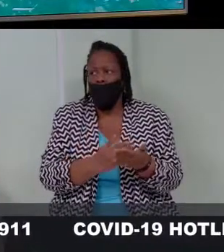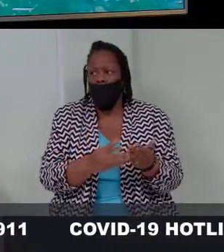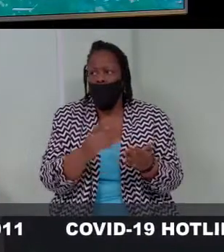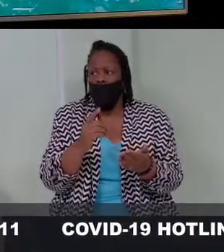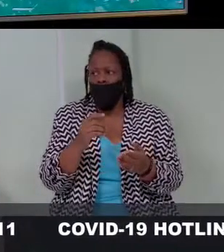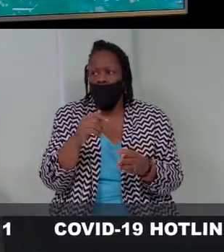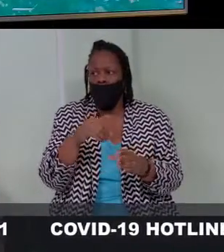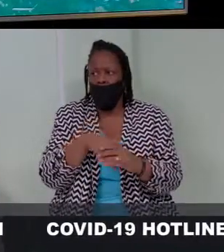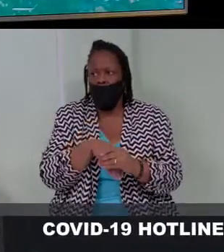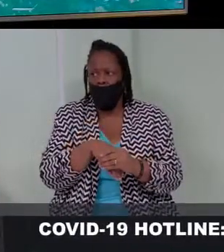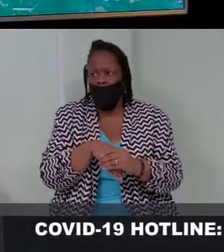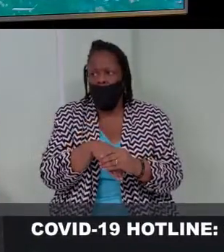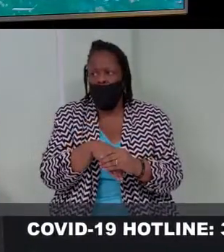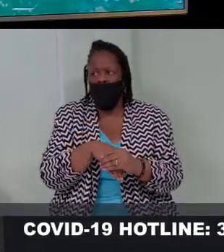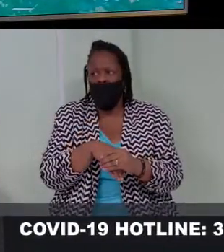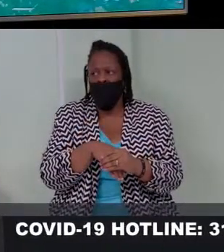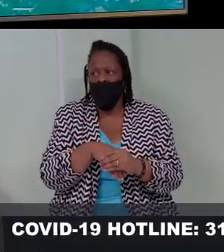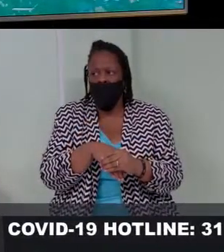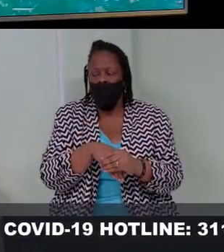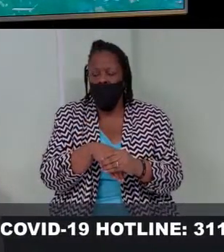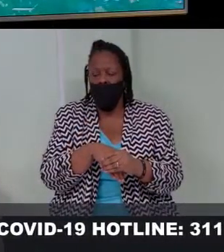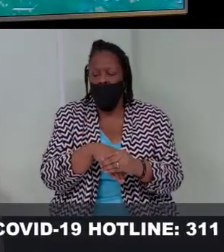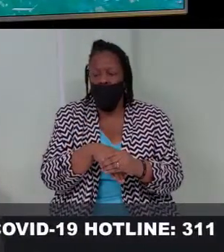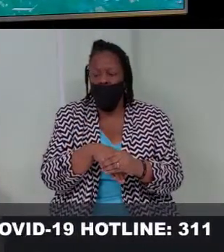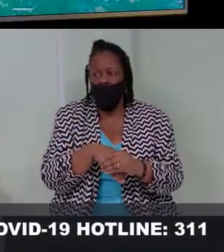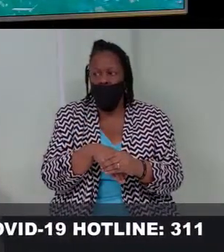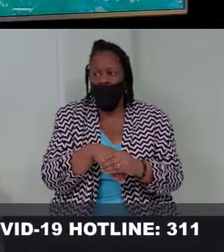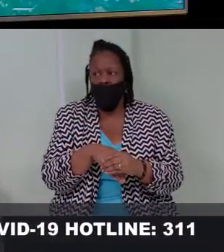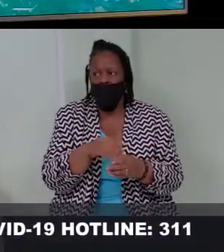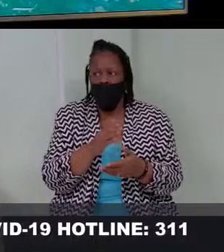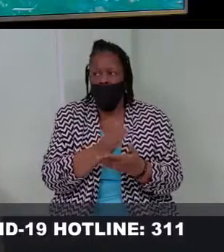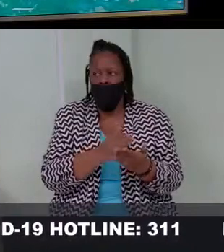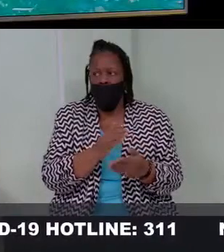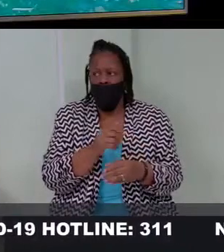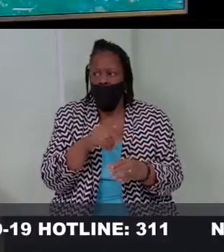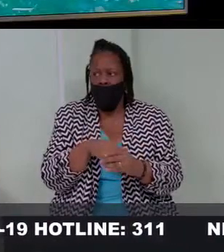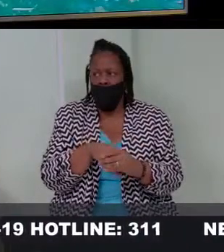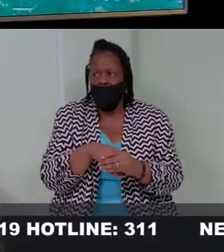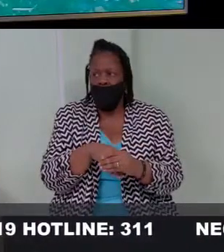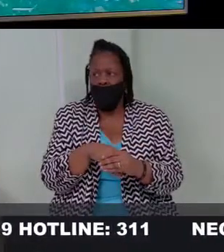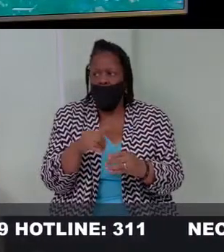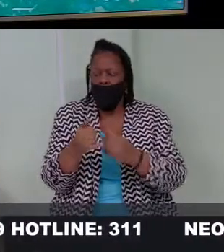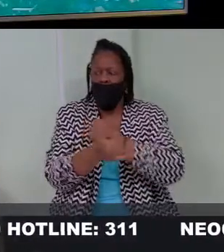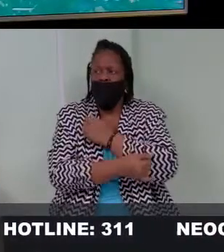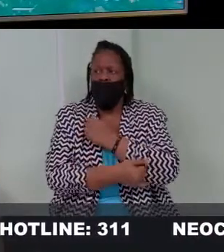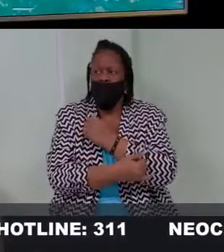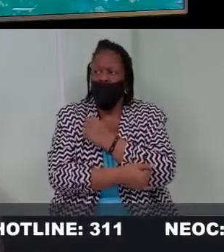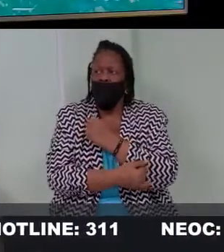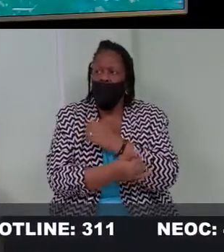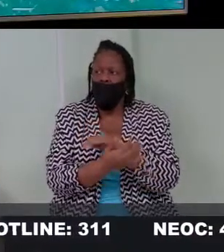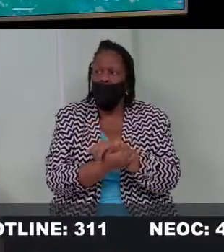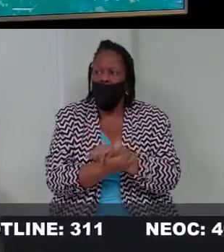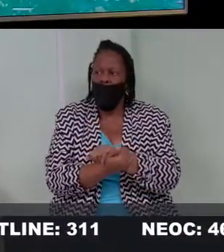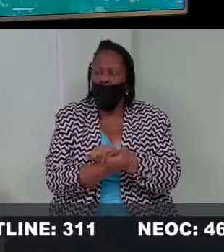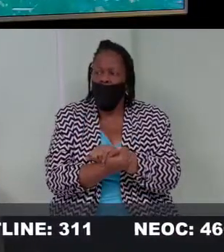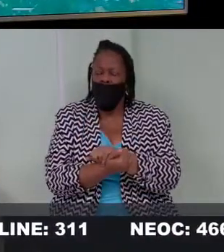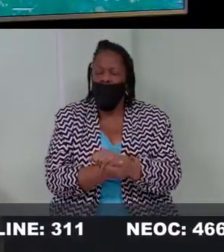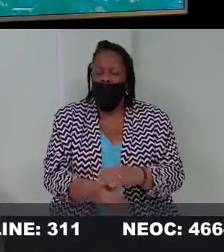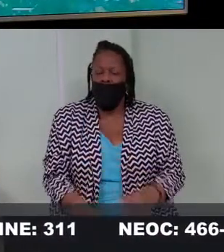becomes incapacitated or even dies from COVID. The country would be placed under much stress